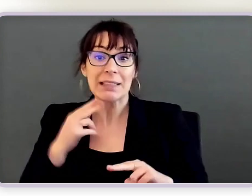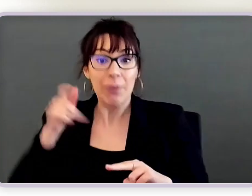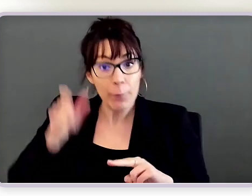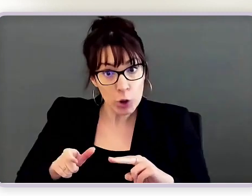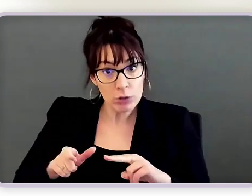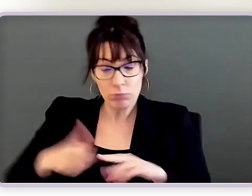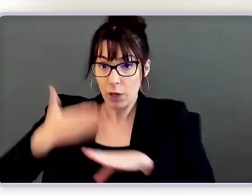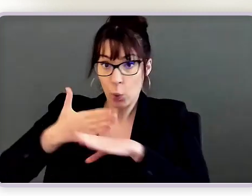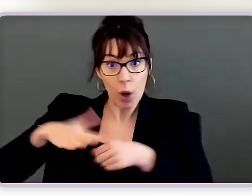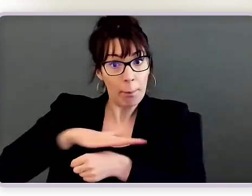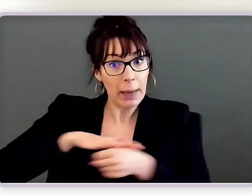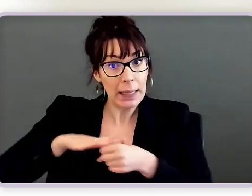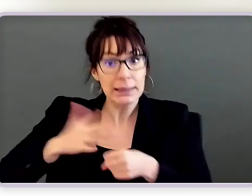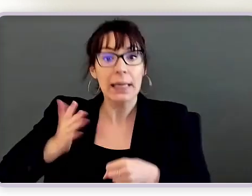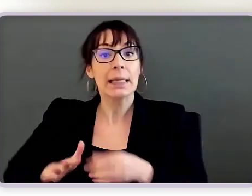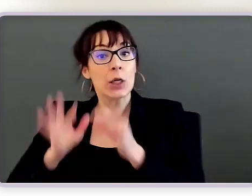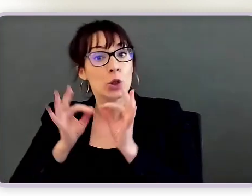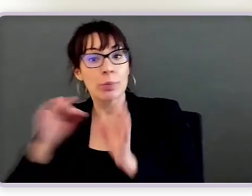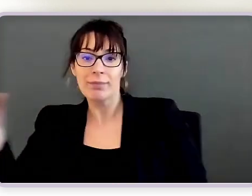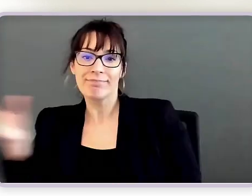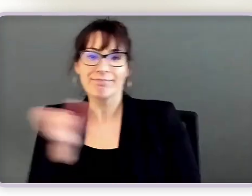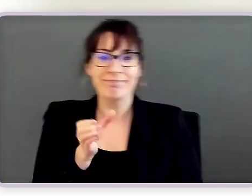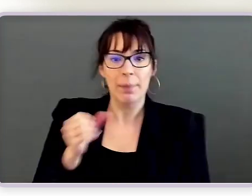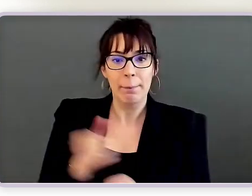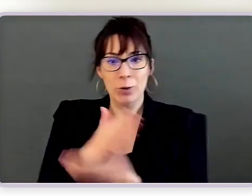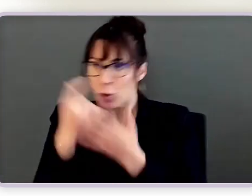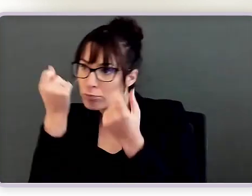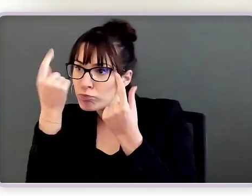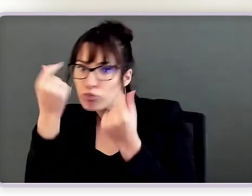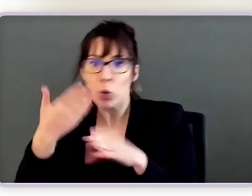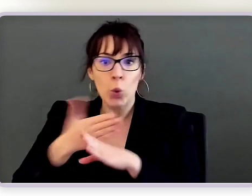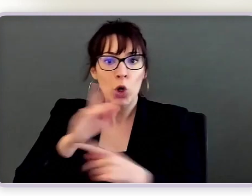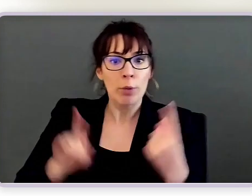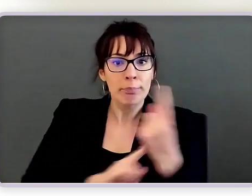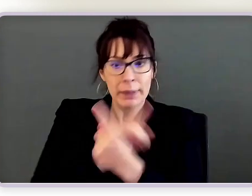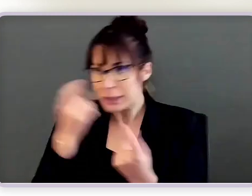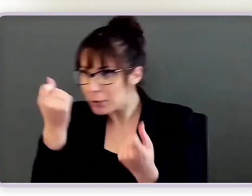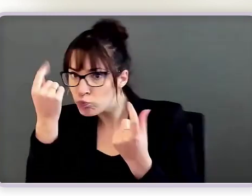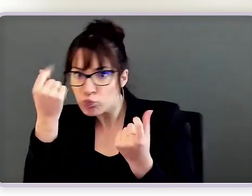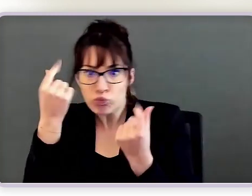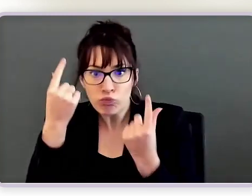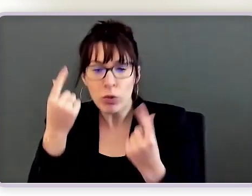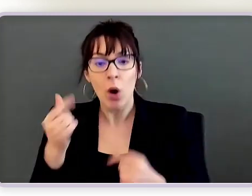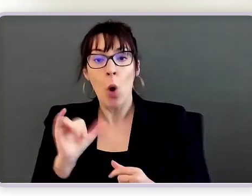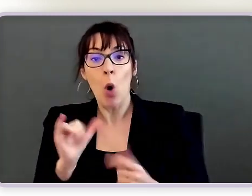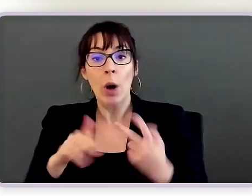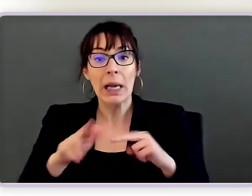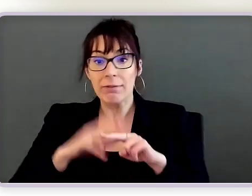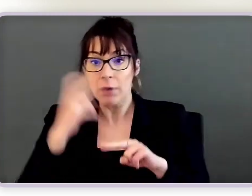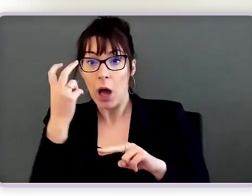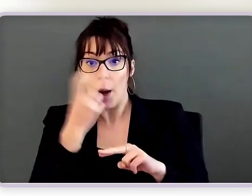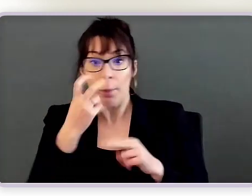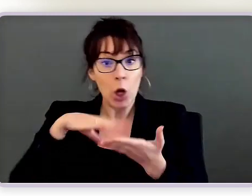they can understand what is being said. A blind student needs screen reading software installed on the school